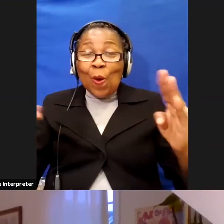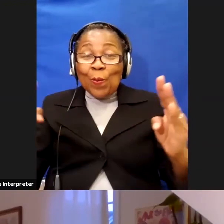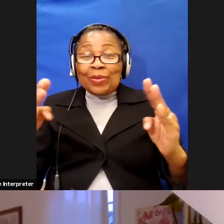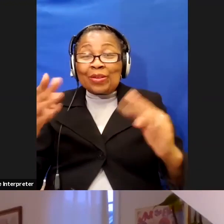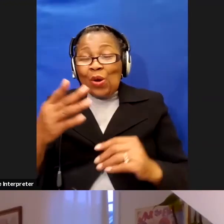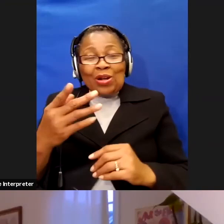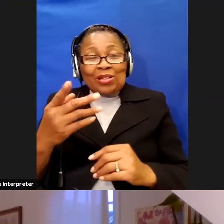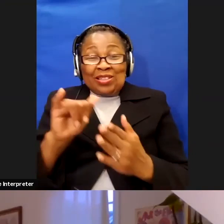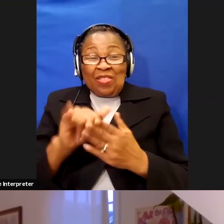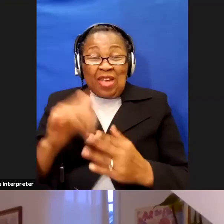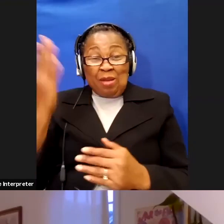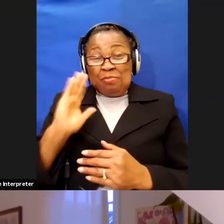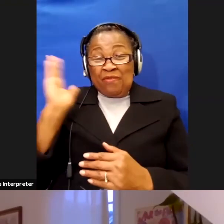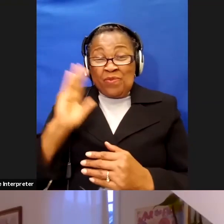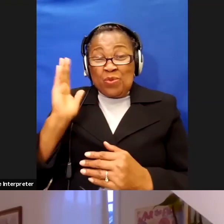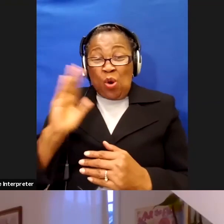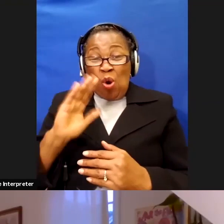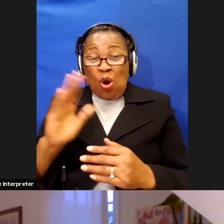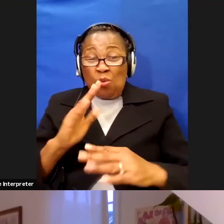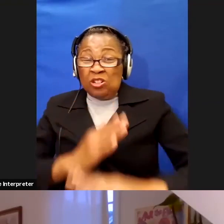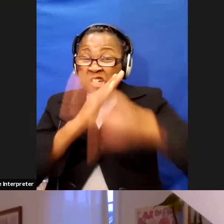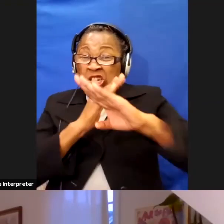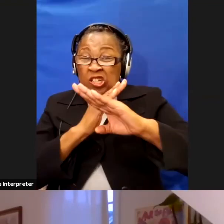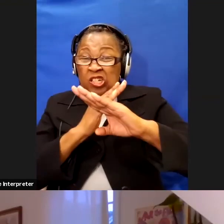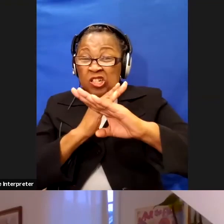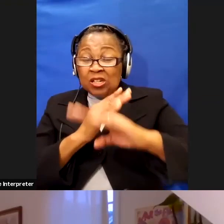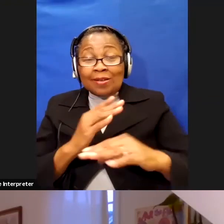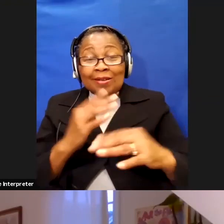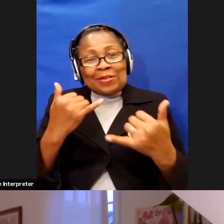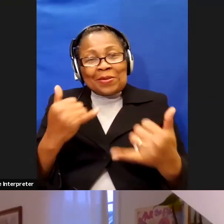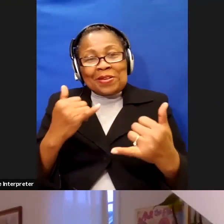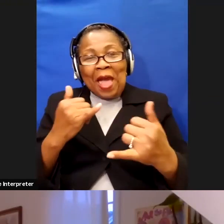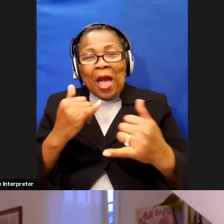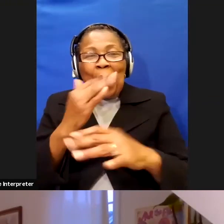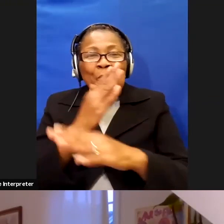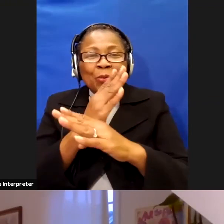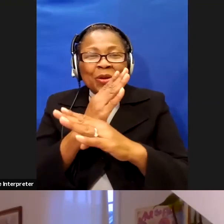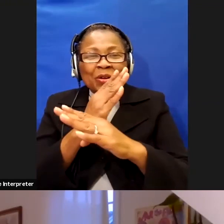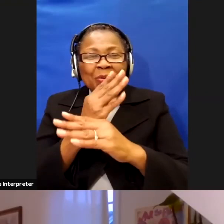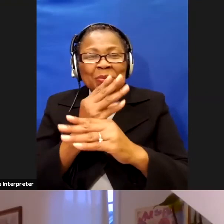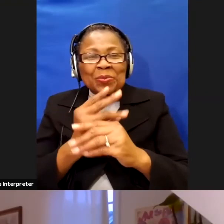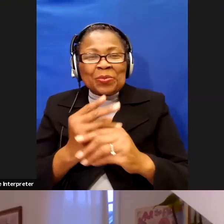definitely closed and locked. And now we're going to break down those barriers as well.